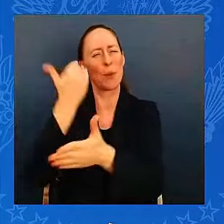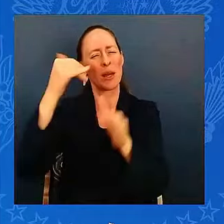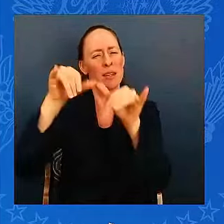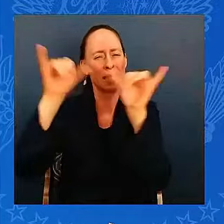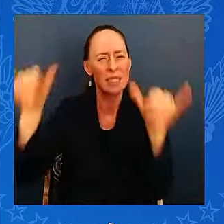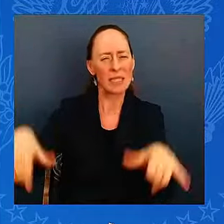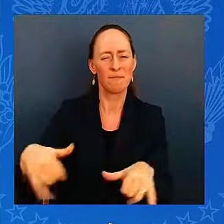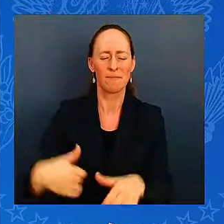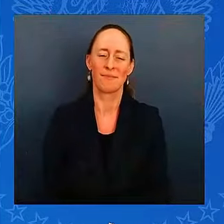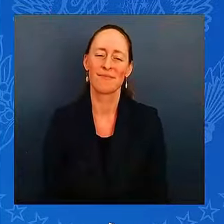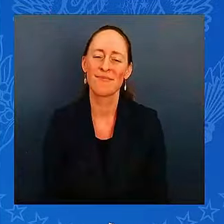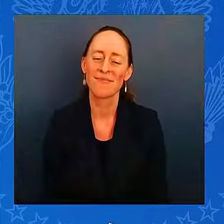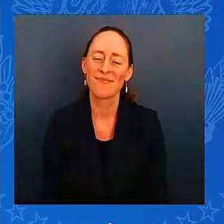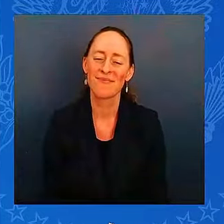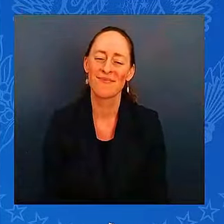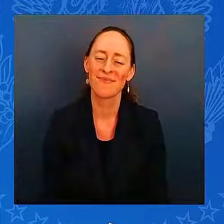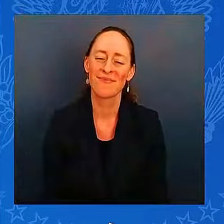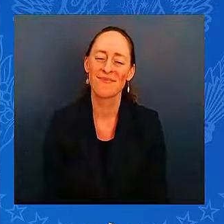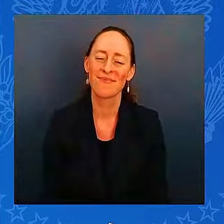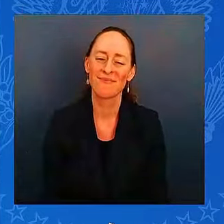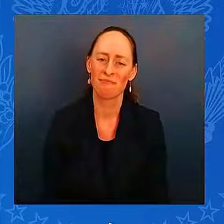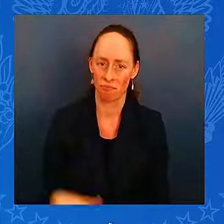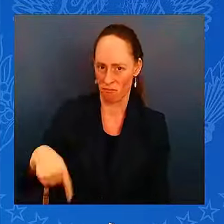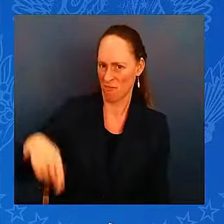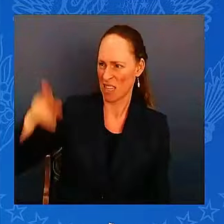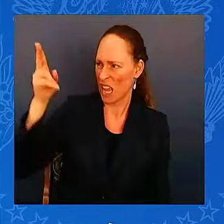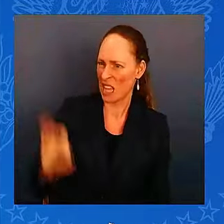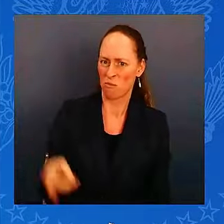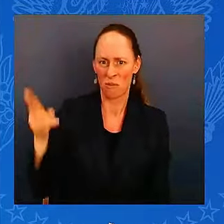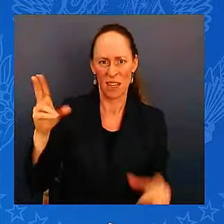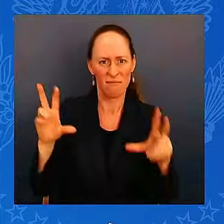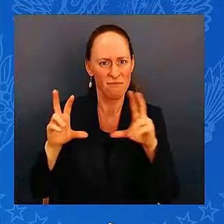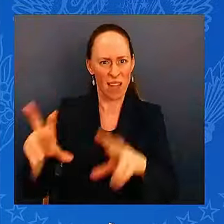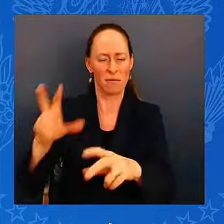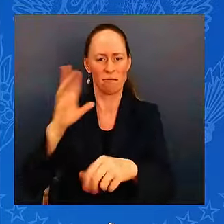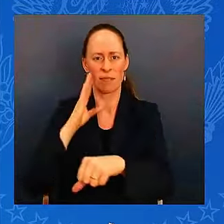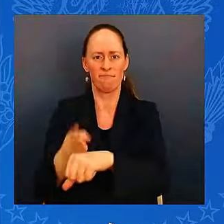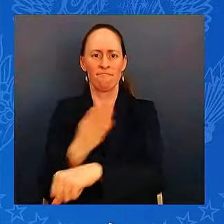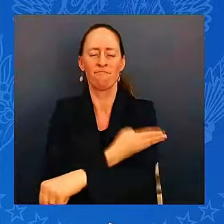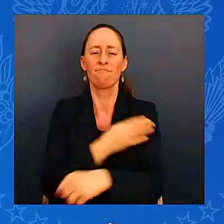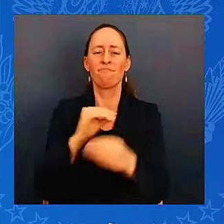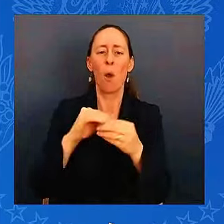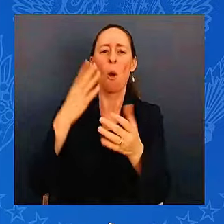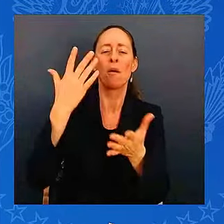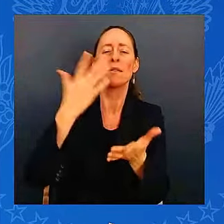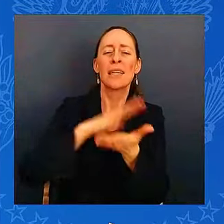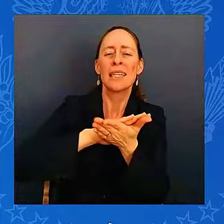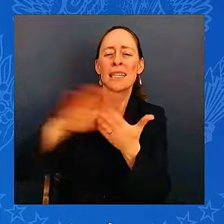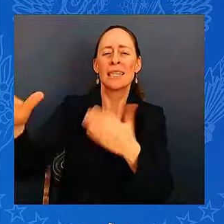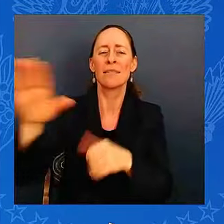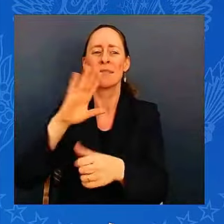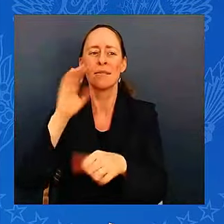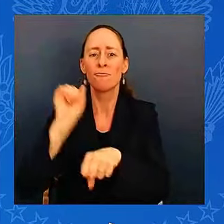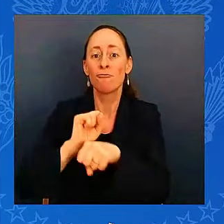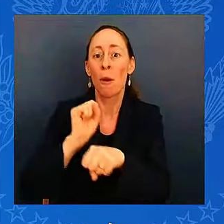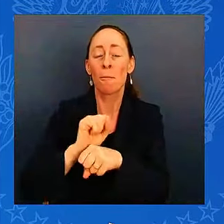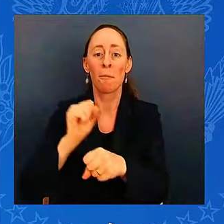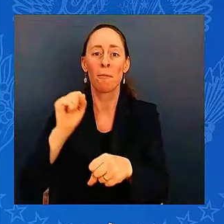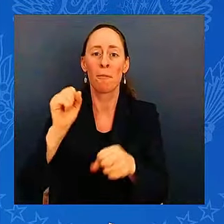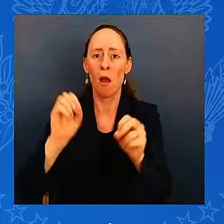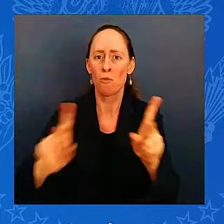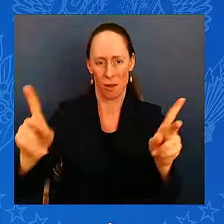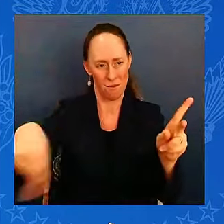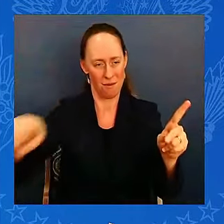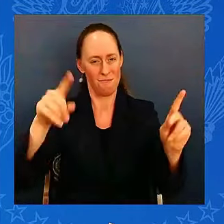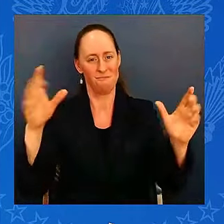to accelerate our green economy, put Americans back to work. Limiting new offshore oil and gas drilling in key coastal areas. Demonstrates